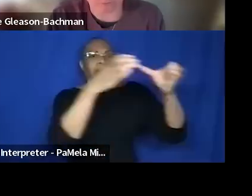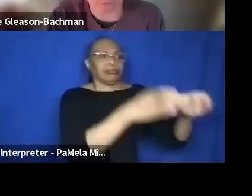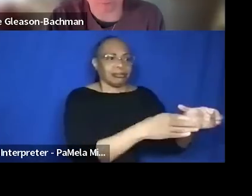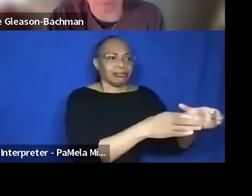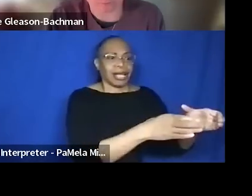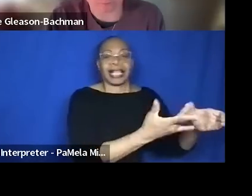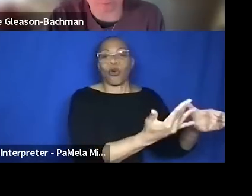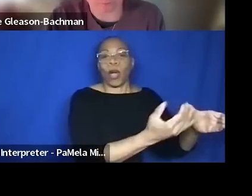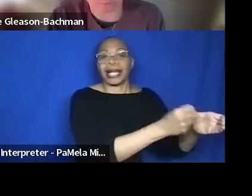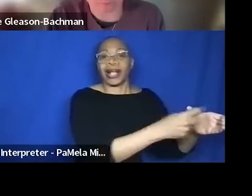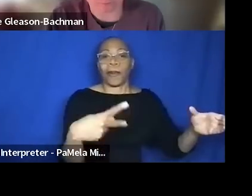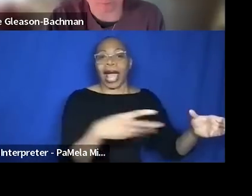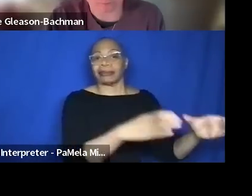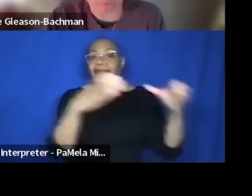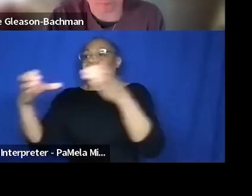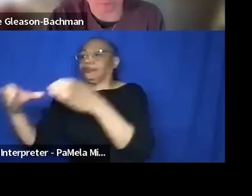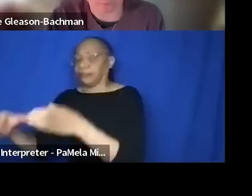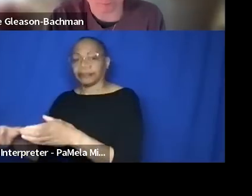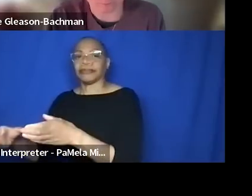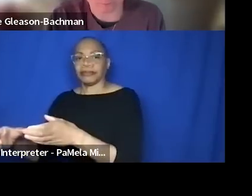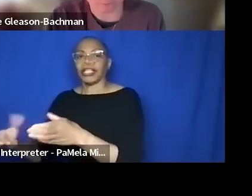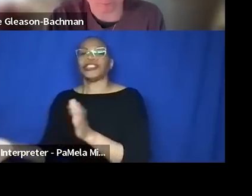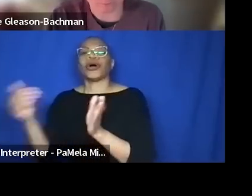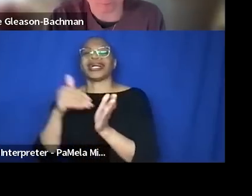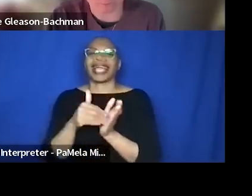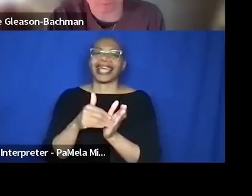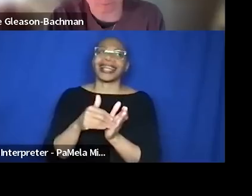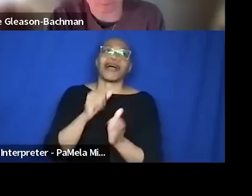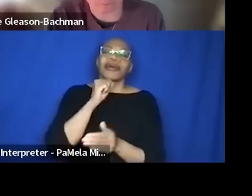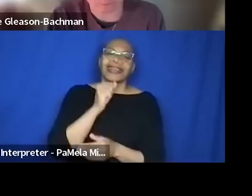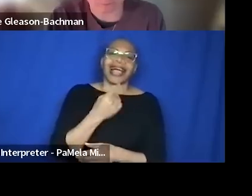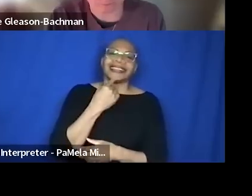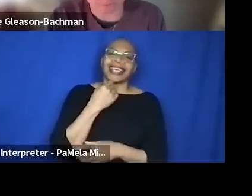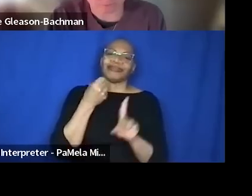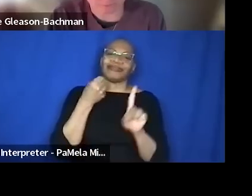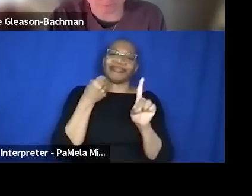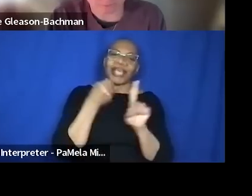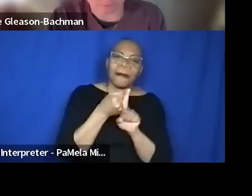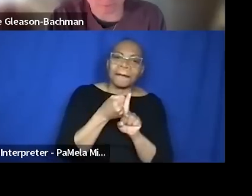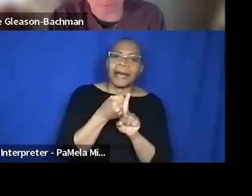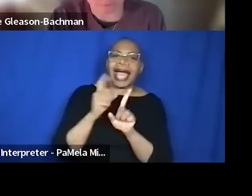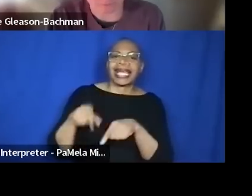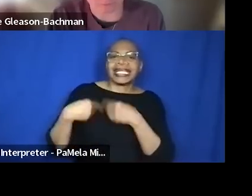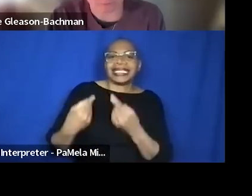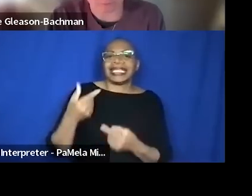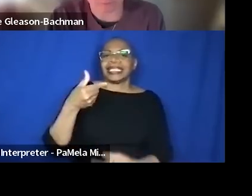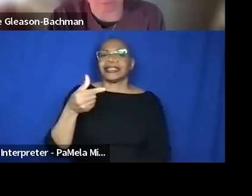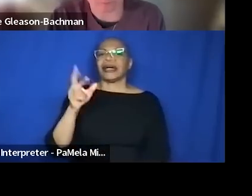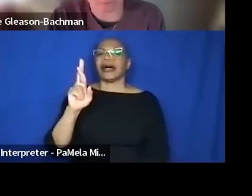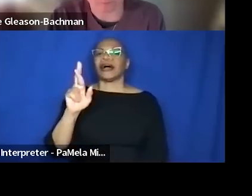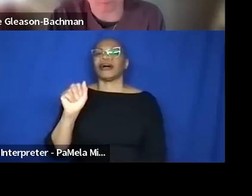back. So there hasn't been, I wouldn't say really impacted anything since grants passed.